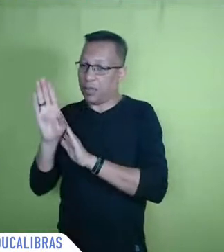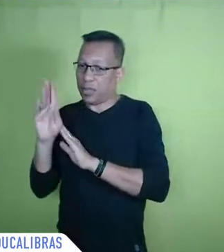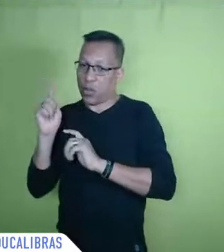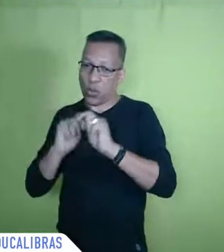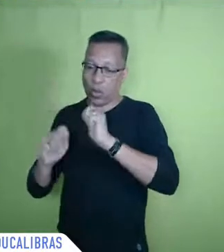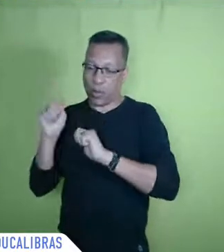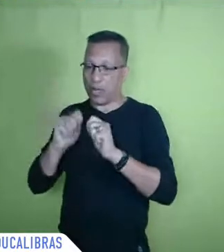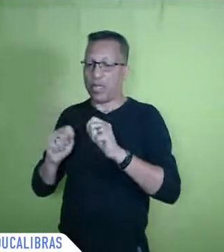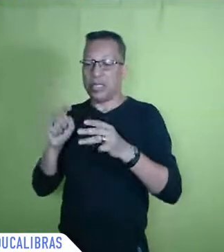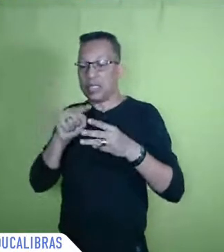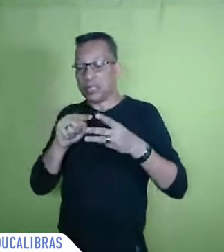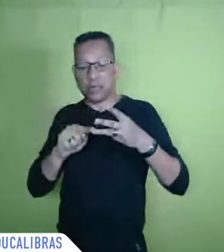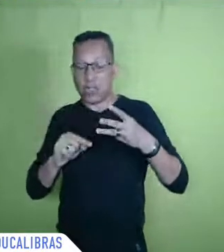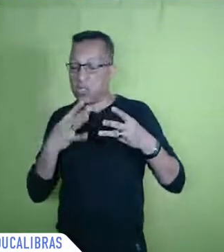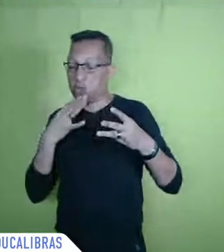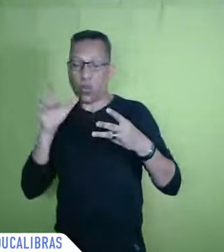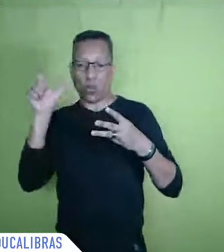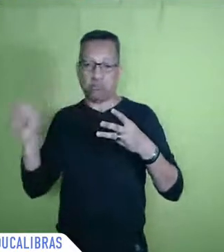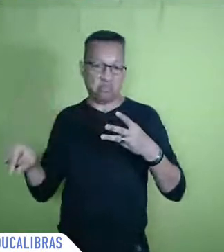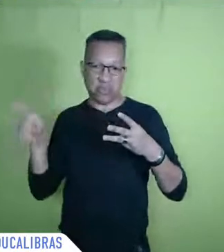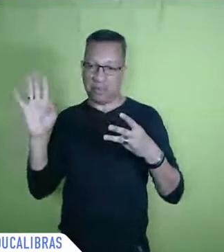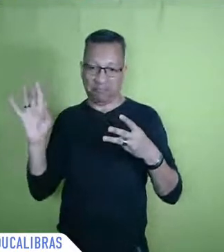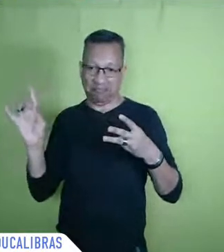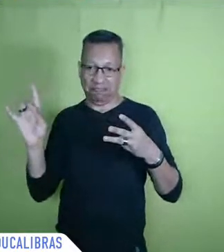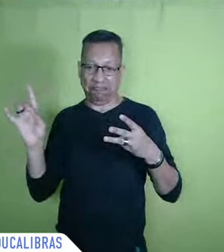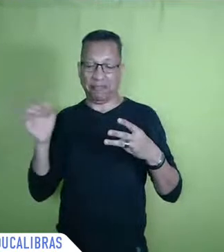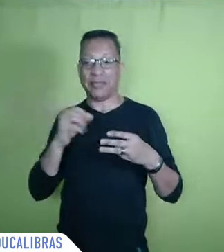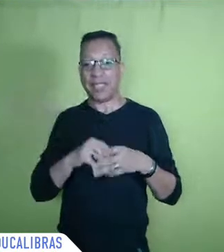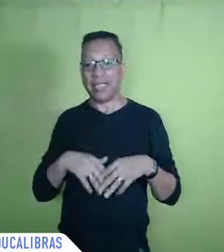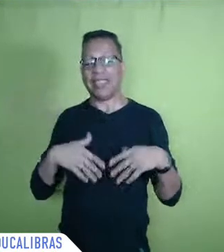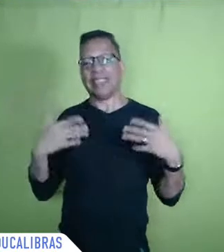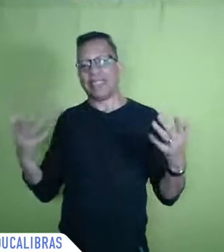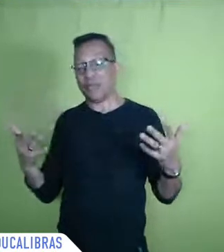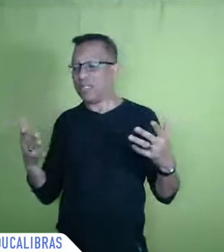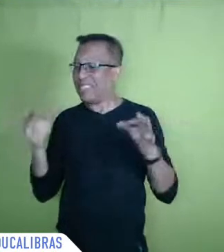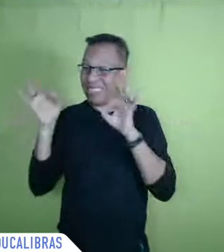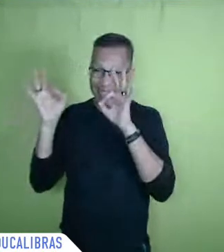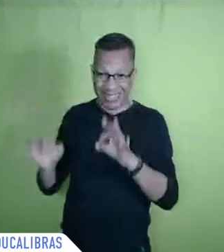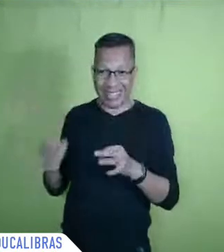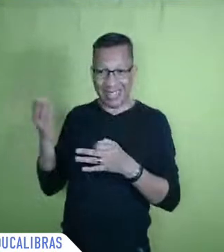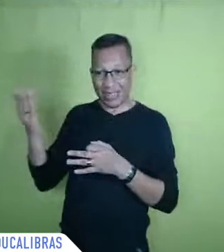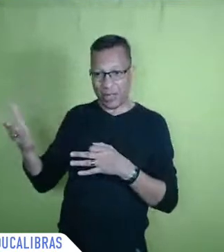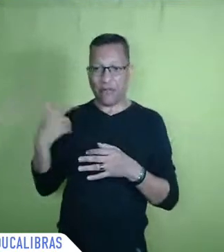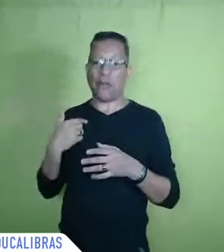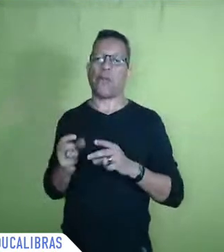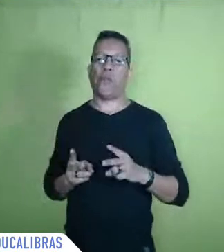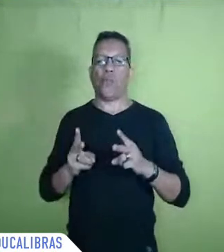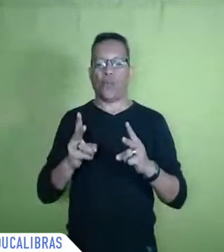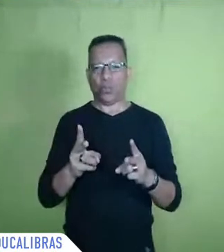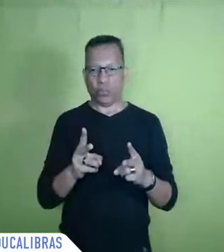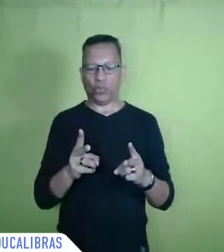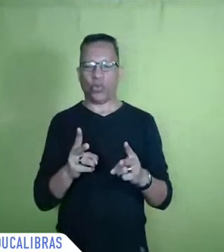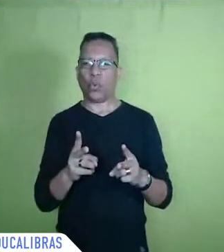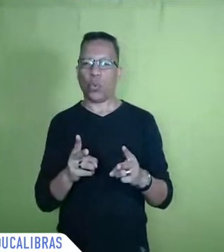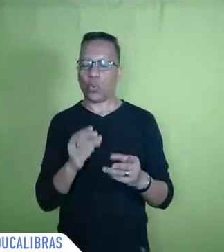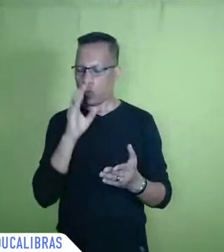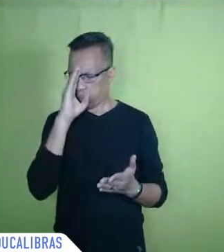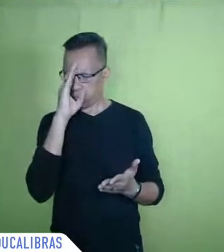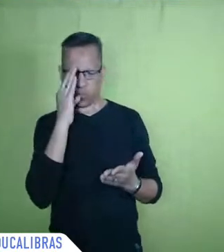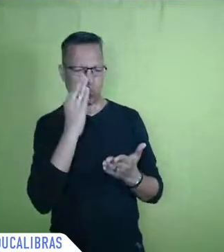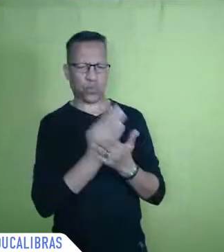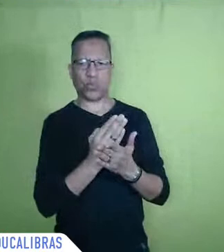is one of them. Poverty is another one. Economic growth is another one. These are terms he is not acquainted